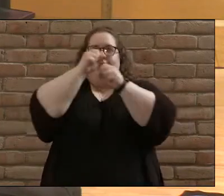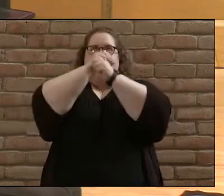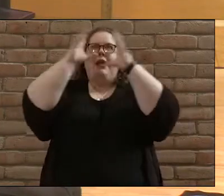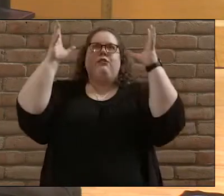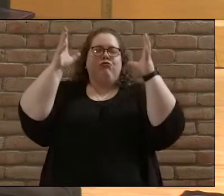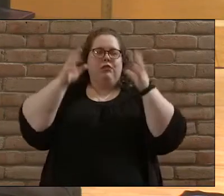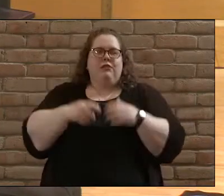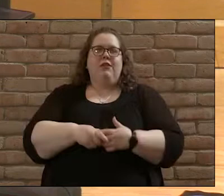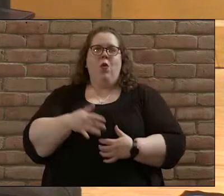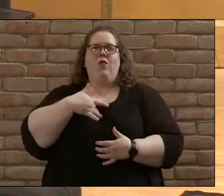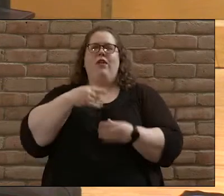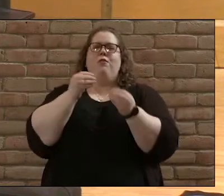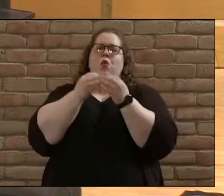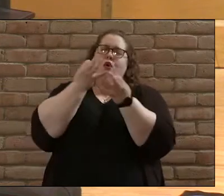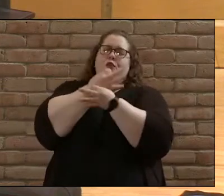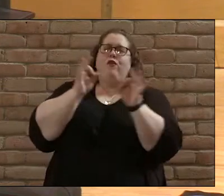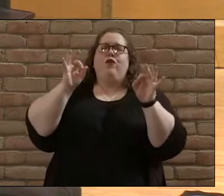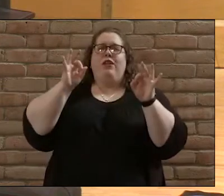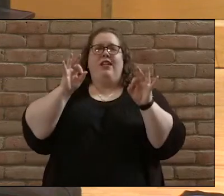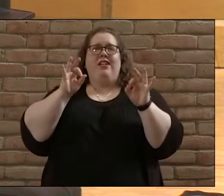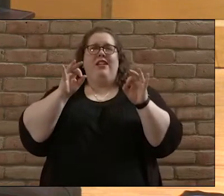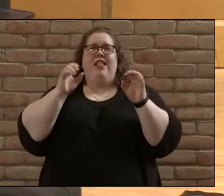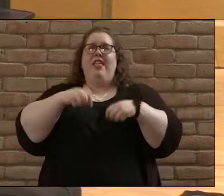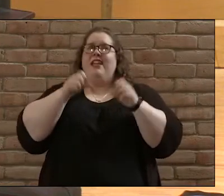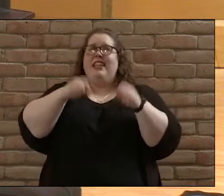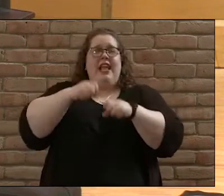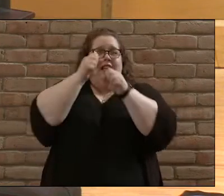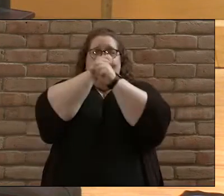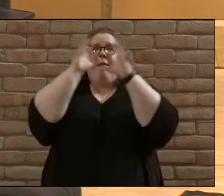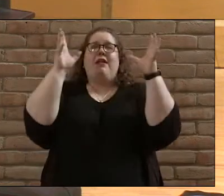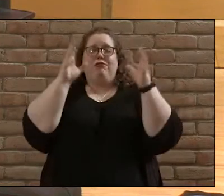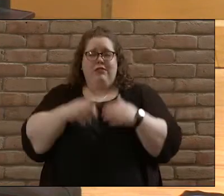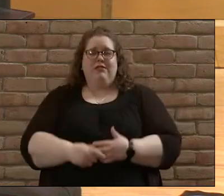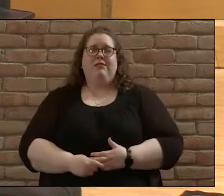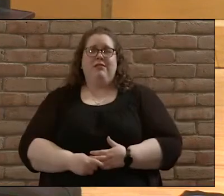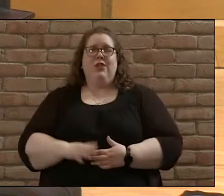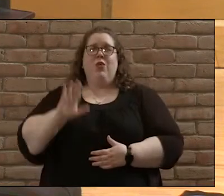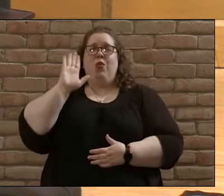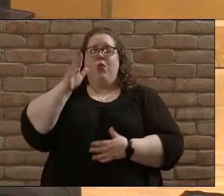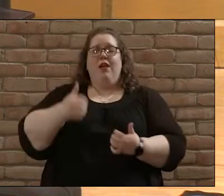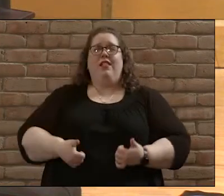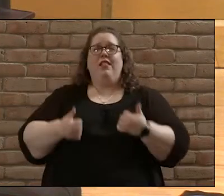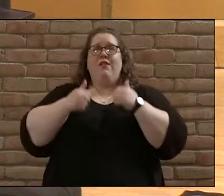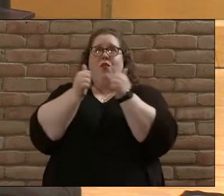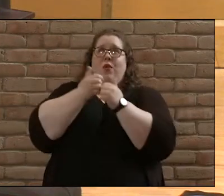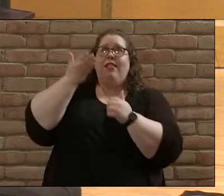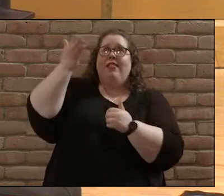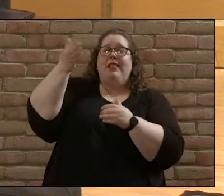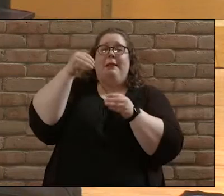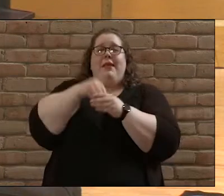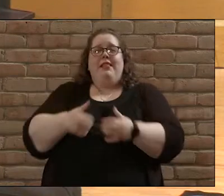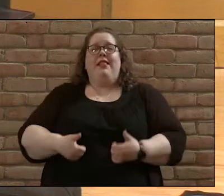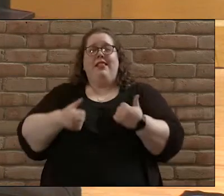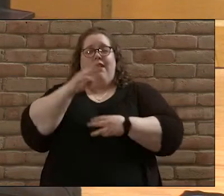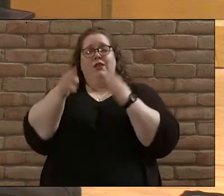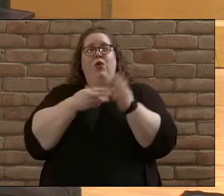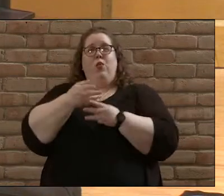fathom, and where we live with him in the life of the world to come.